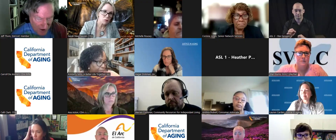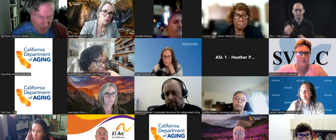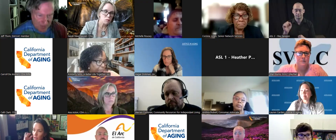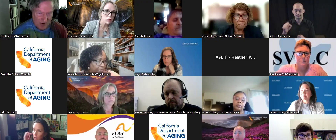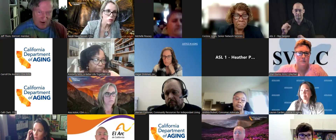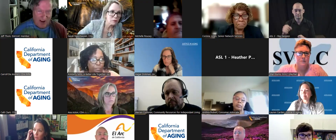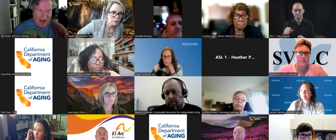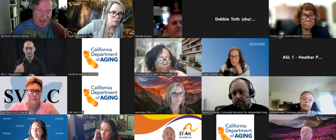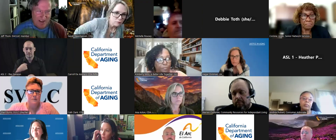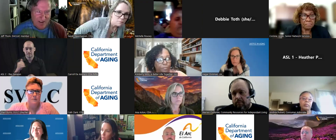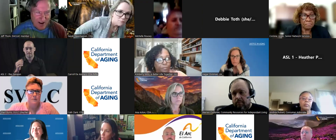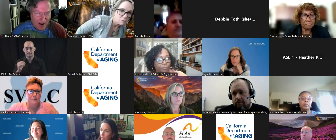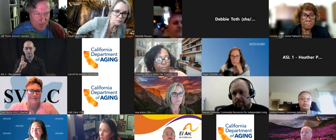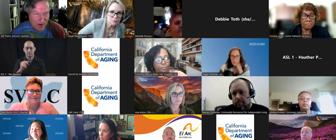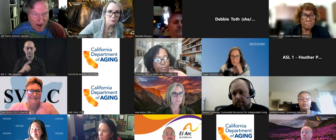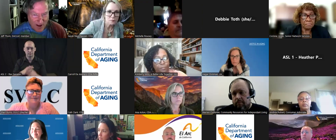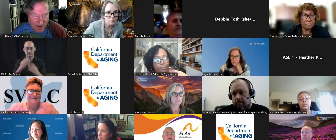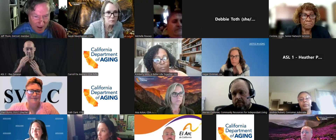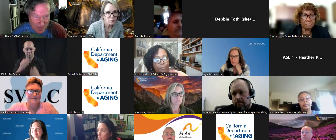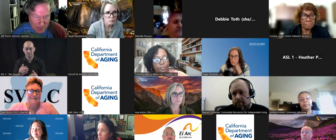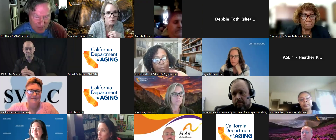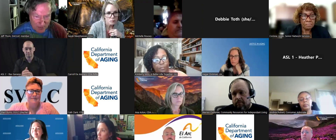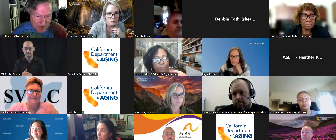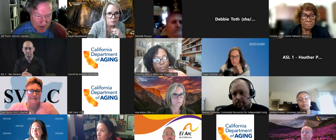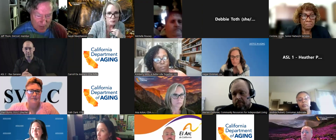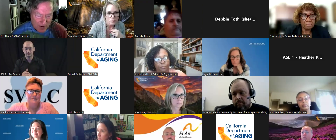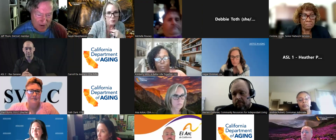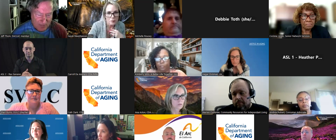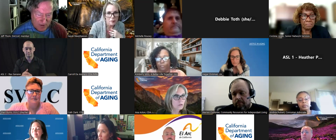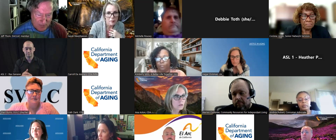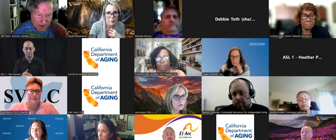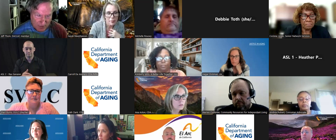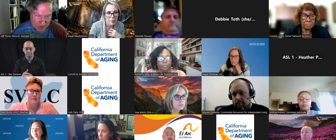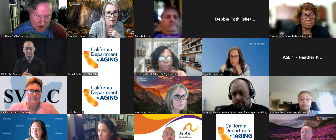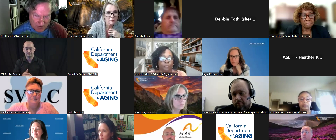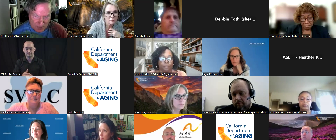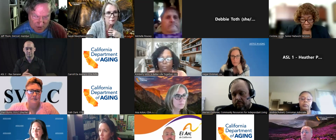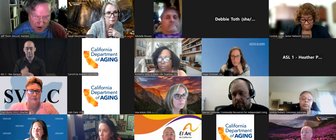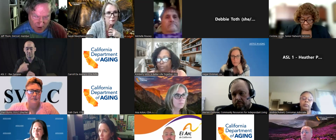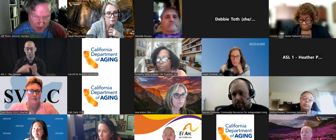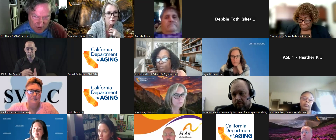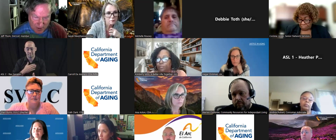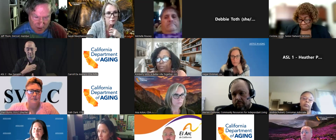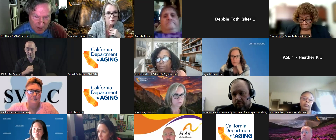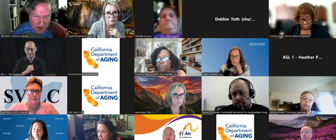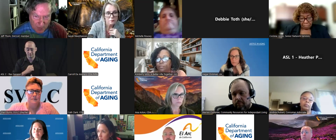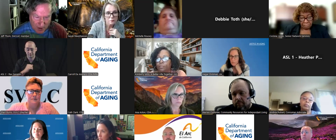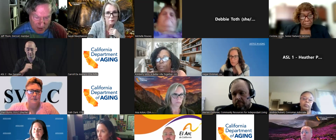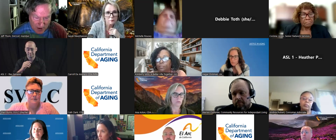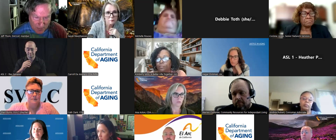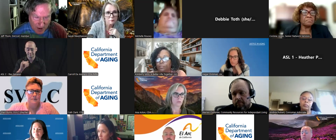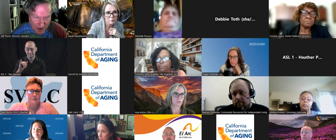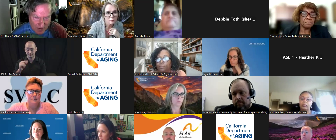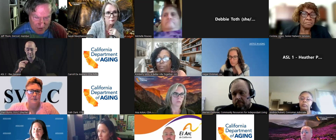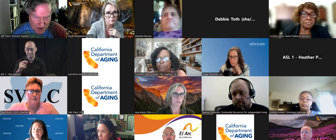Yes, I am unmuted. Okay, thank you. I may be reflecting my own level of ignorance here as opposed to others, but when I